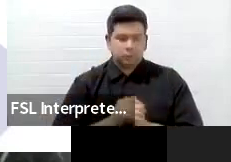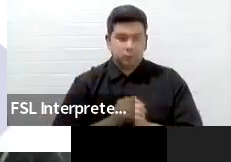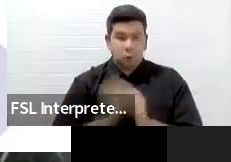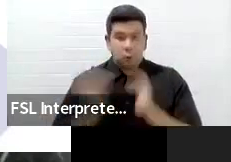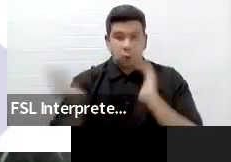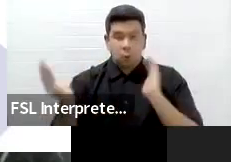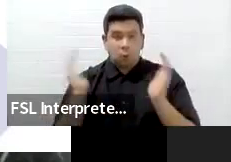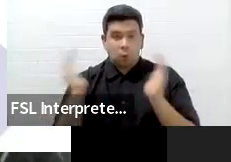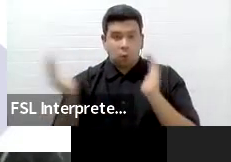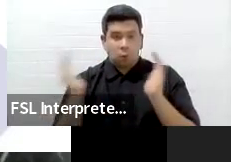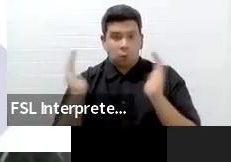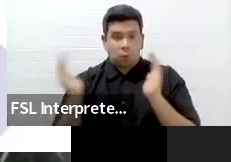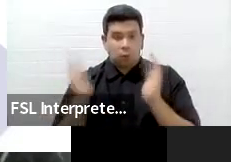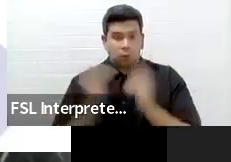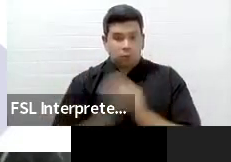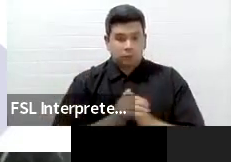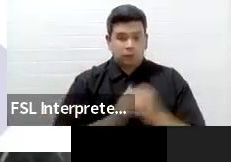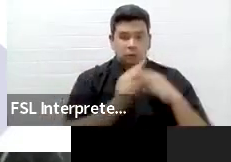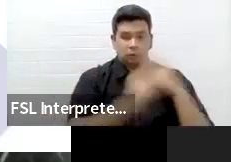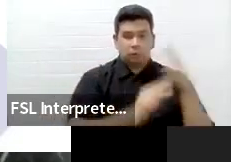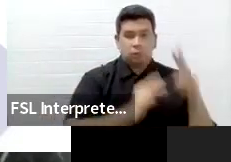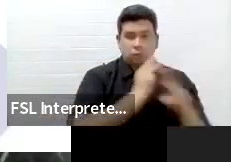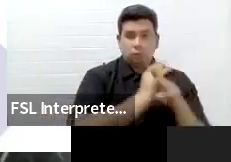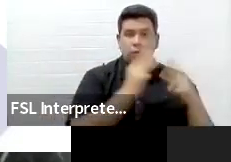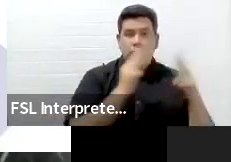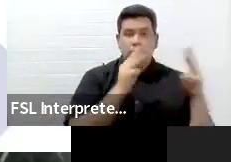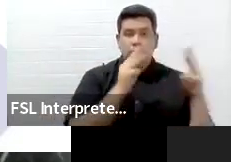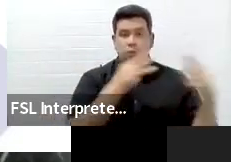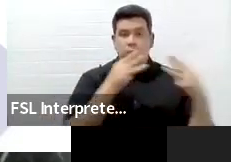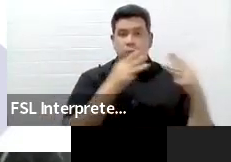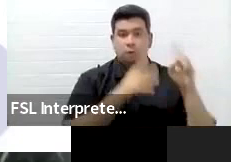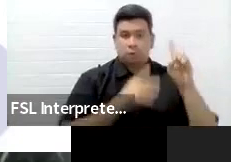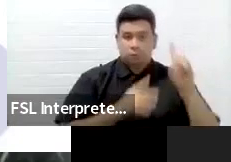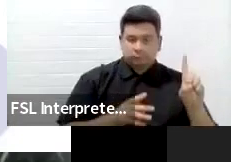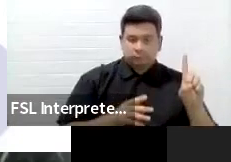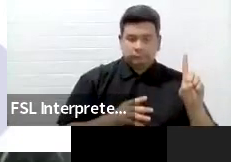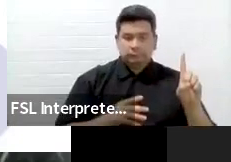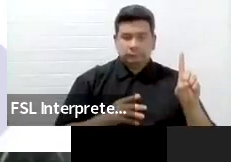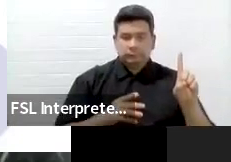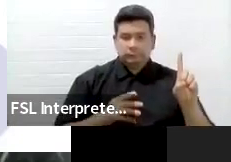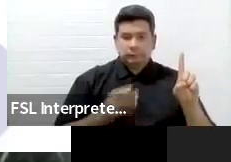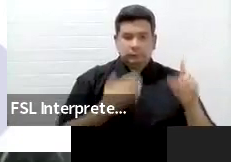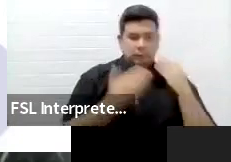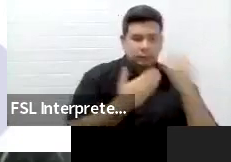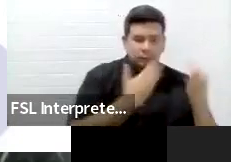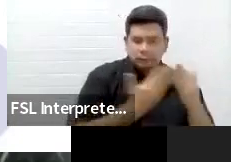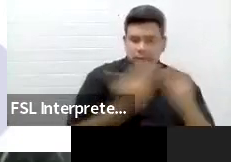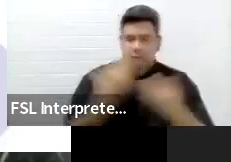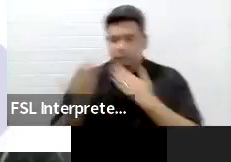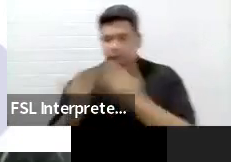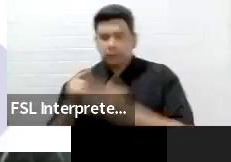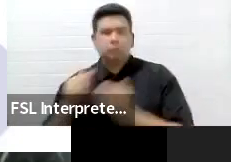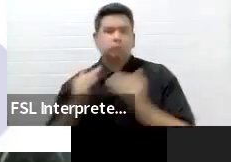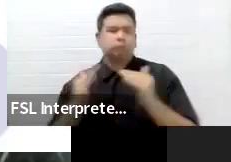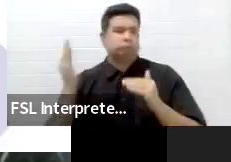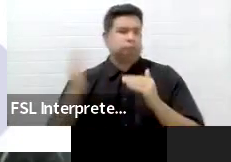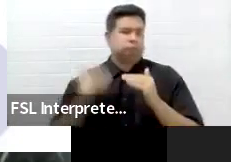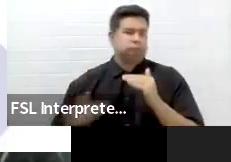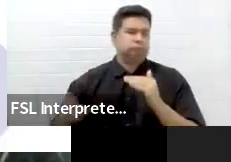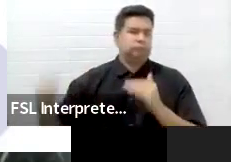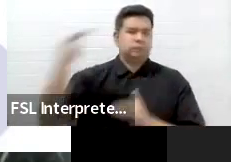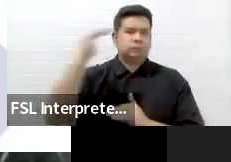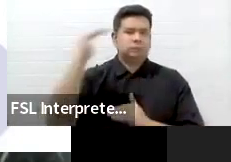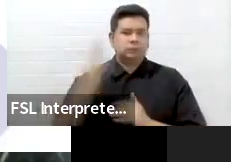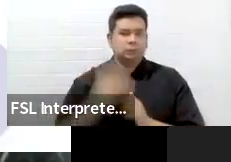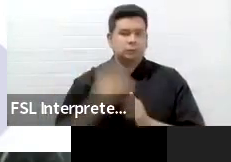who died in First World War. Now, just to give you some context, the 1918 influenza pandemic came